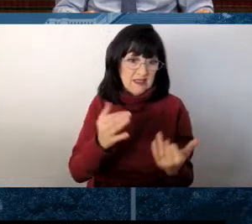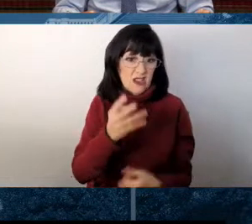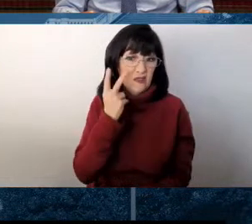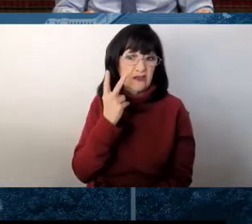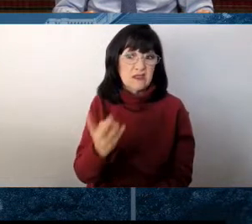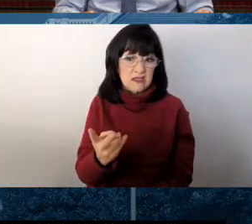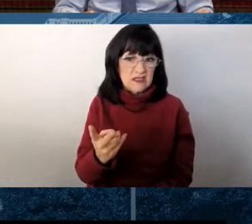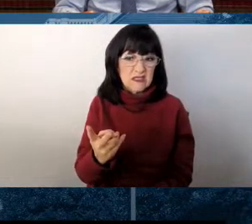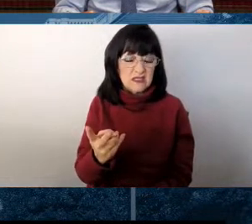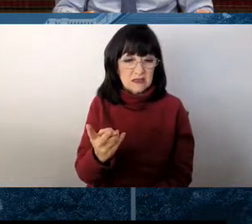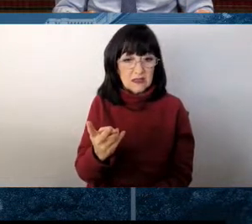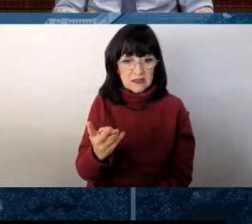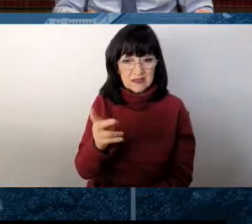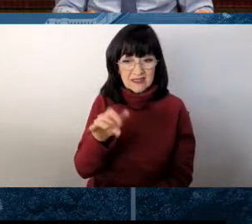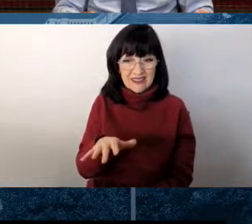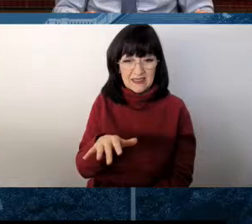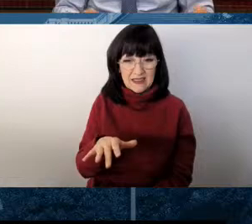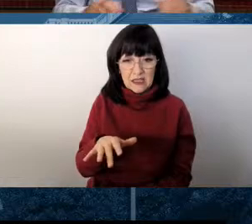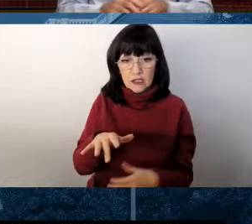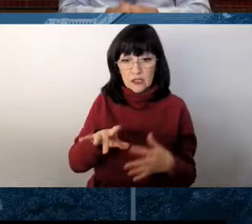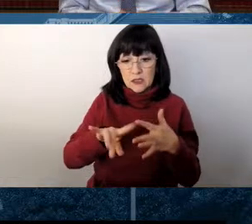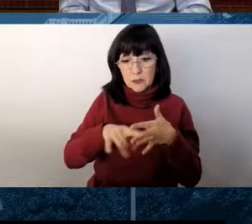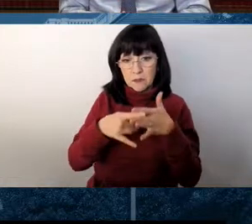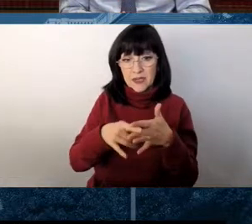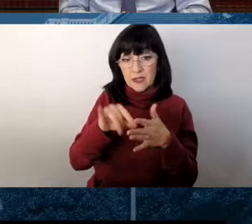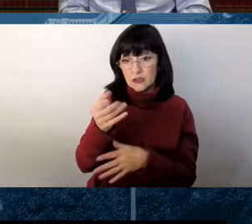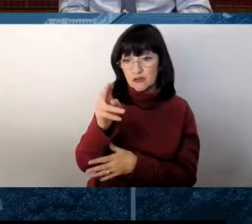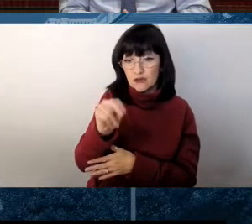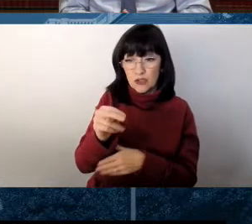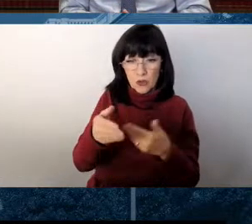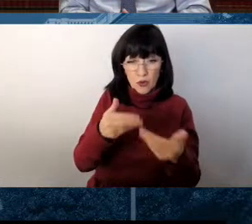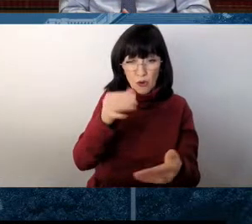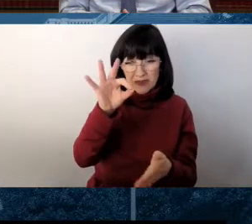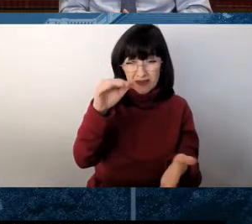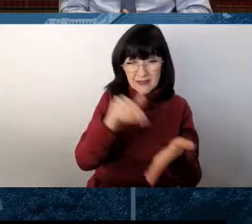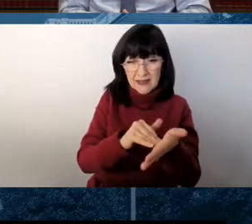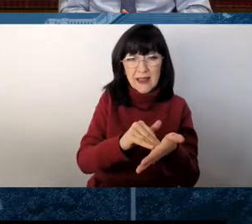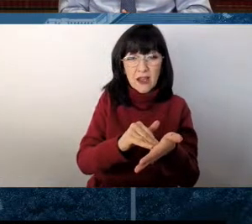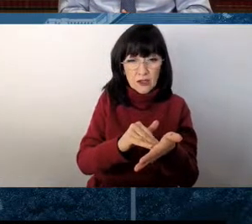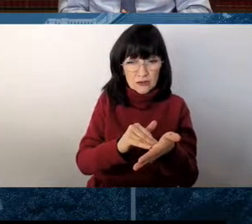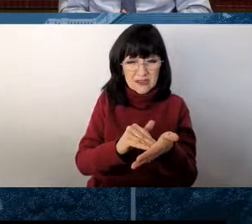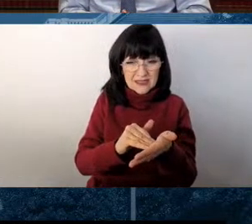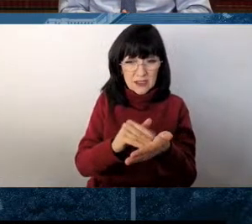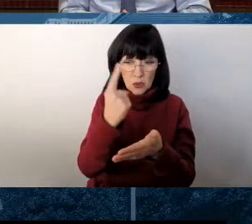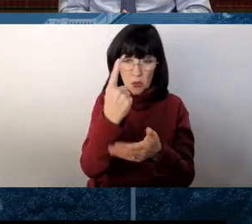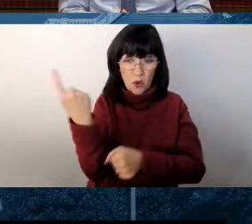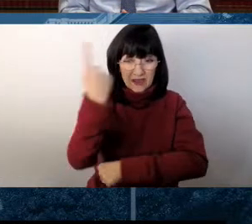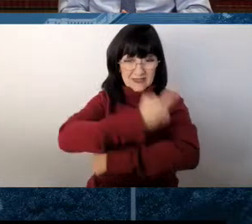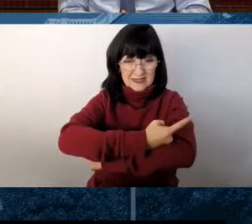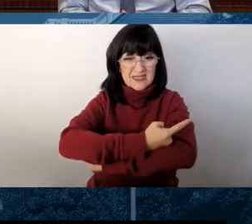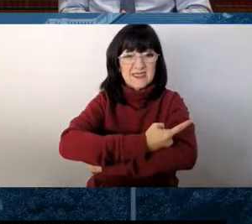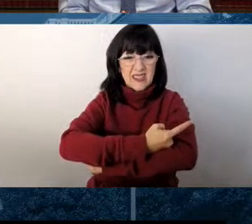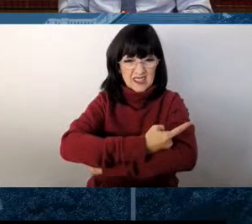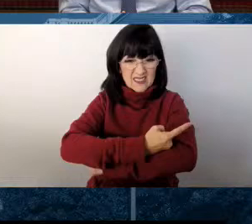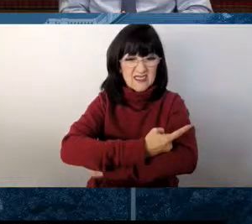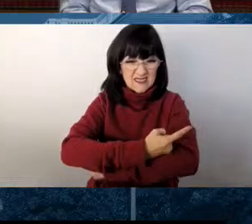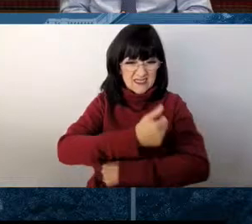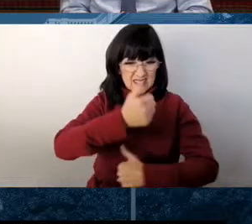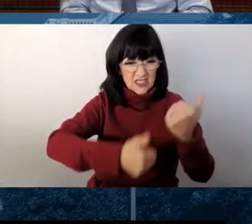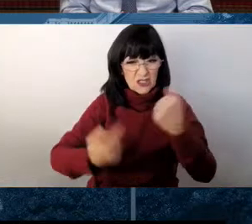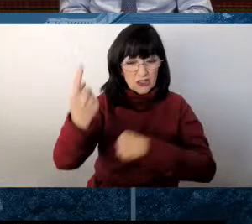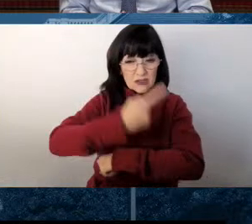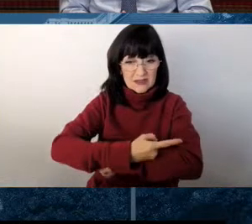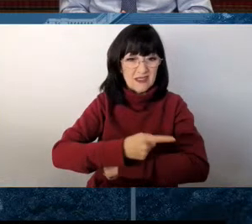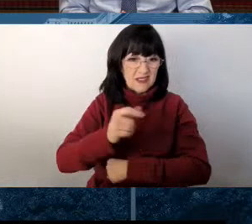in early January at almost 9,000 a day, which is over 60,000 a week, far